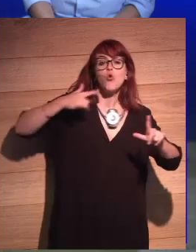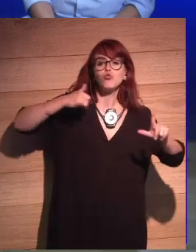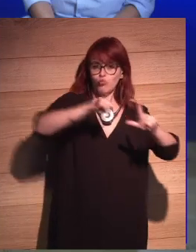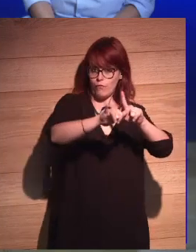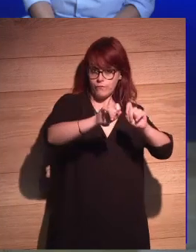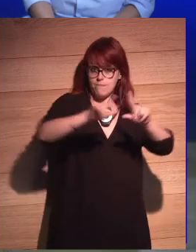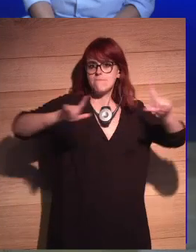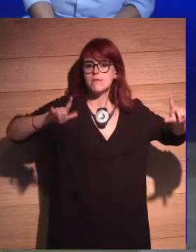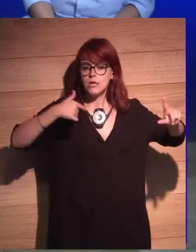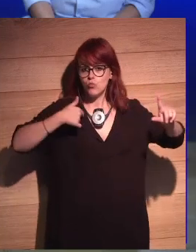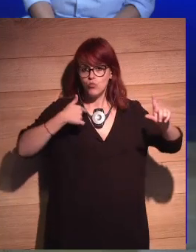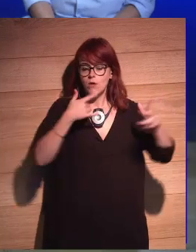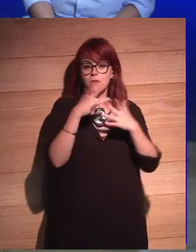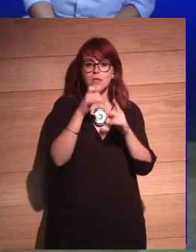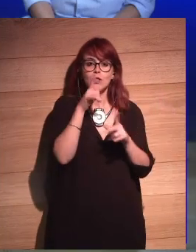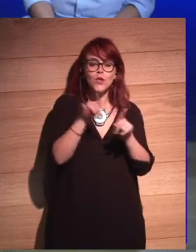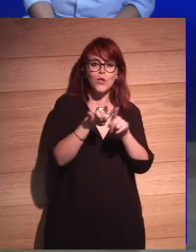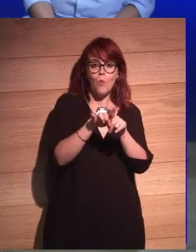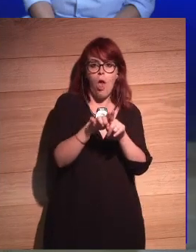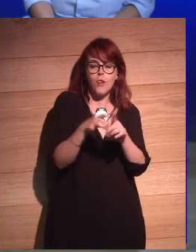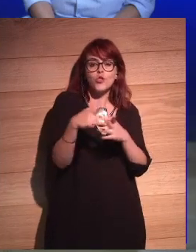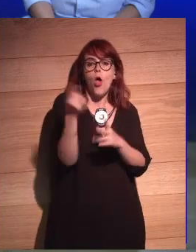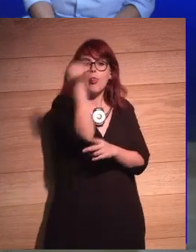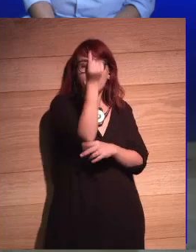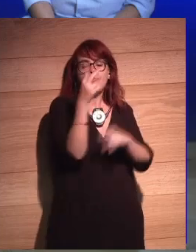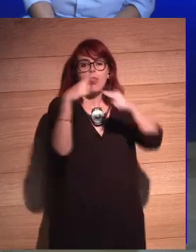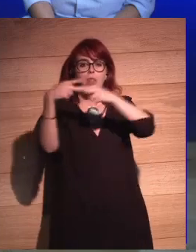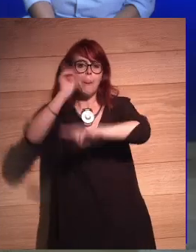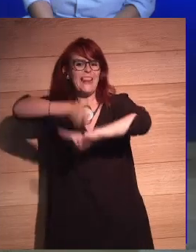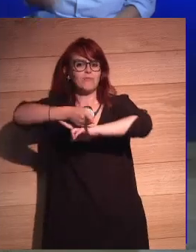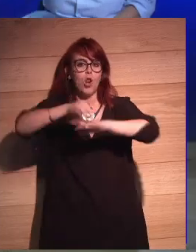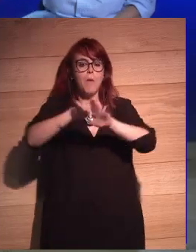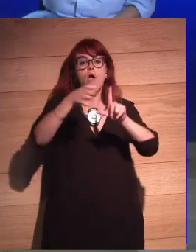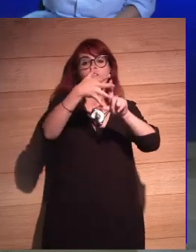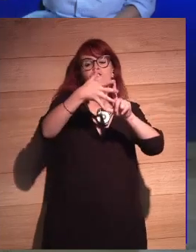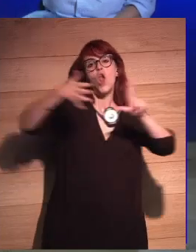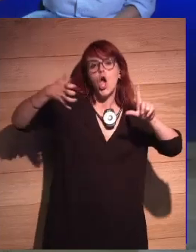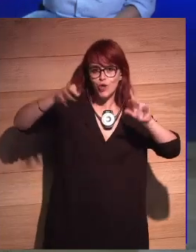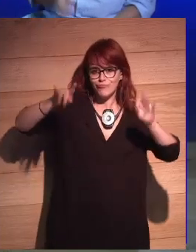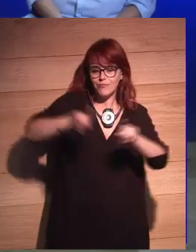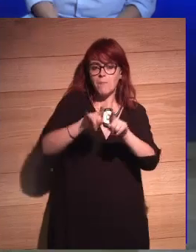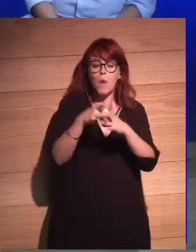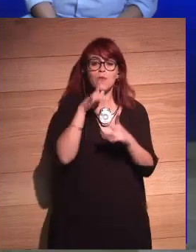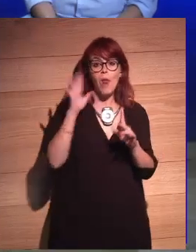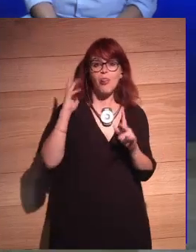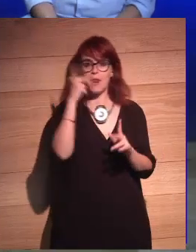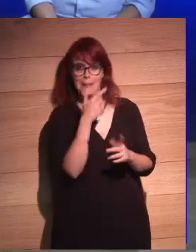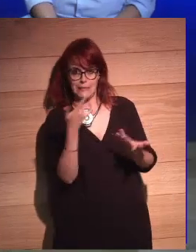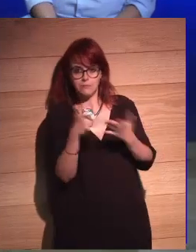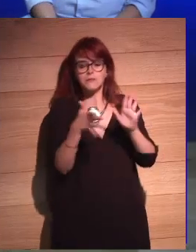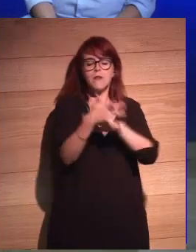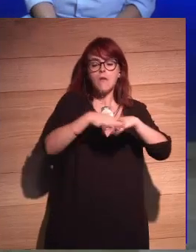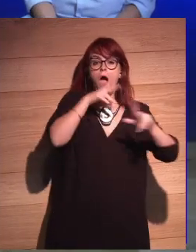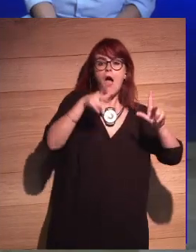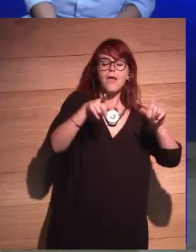inverted commas, well, I have YouTube page. I'm not Victor Scorsese, okay? I have a blog, but I'm not a